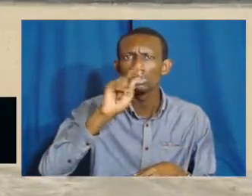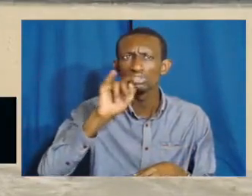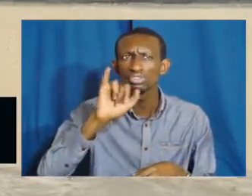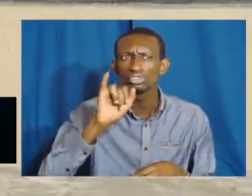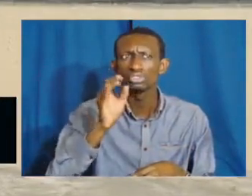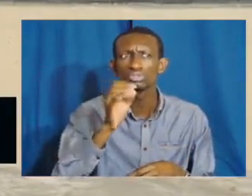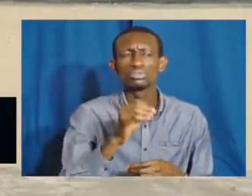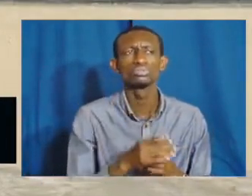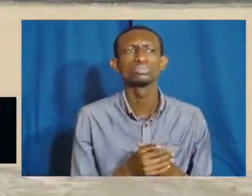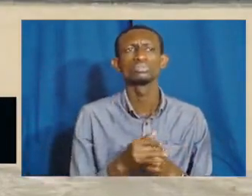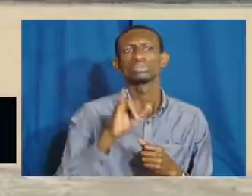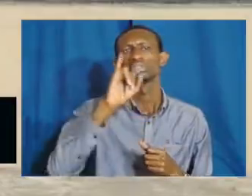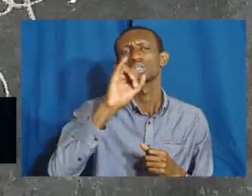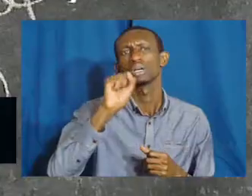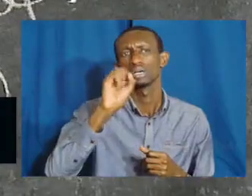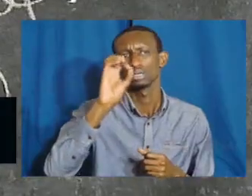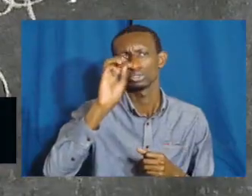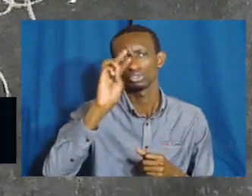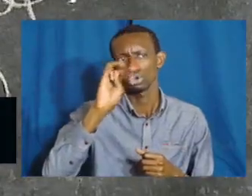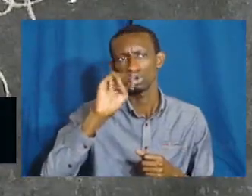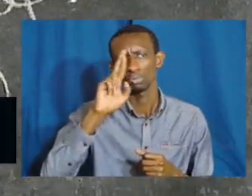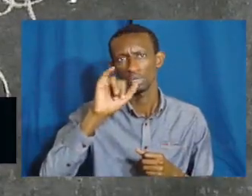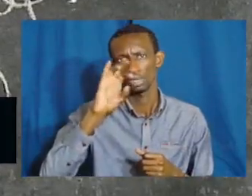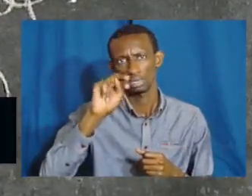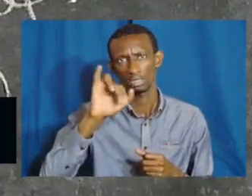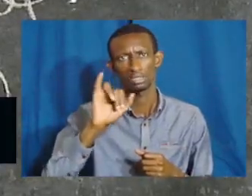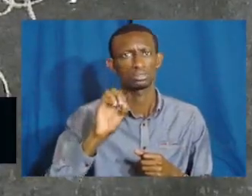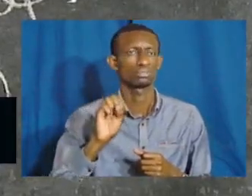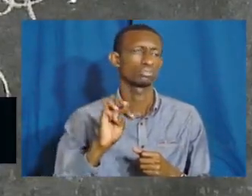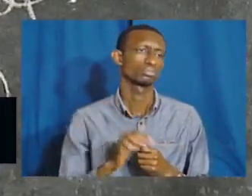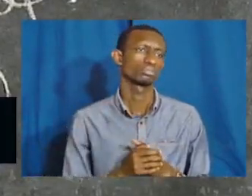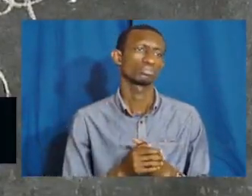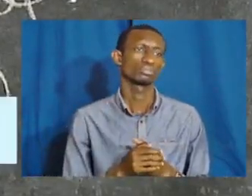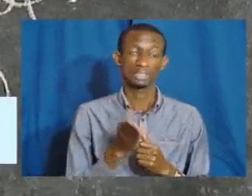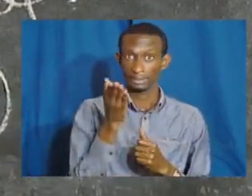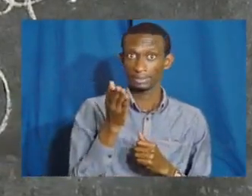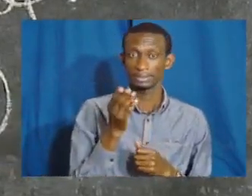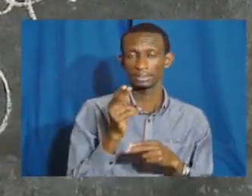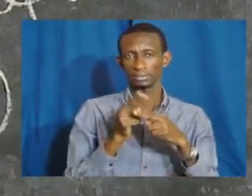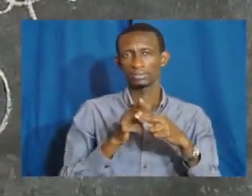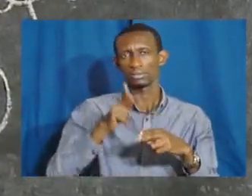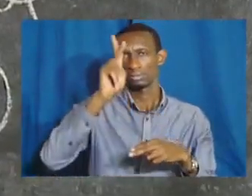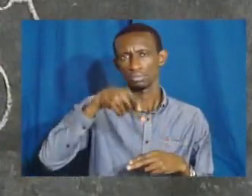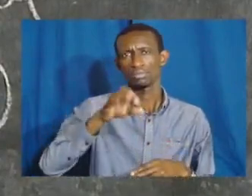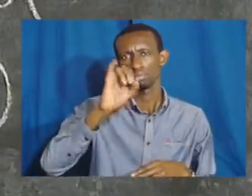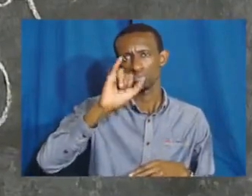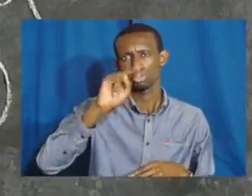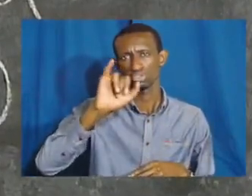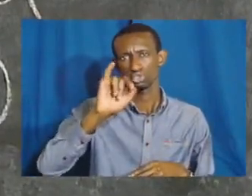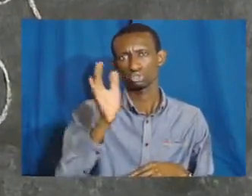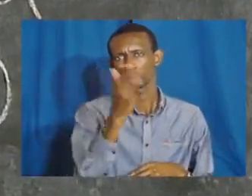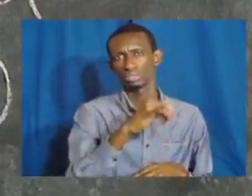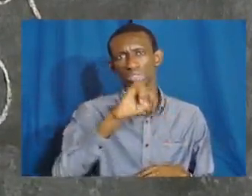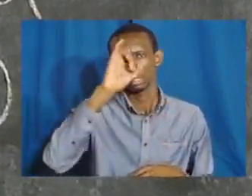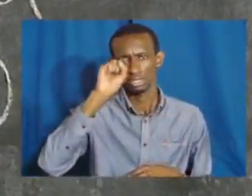This is position isomerism. So we'll come back to the chain. This is position isomerism. So we have